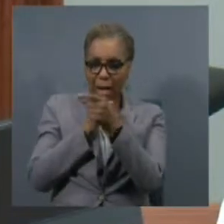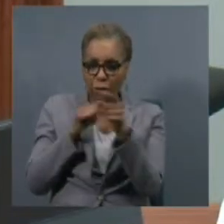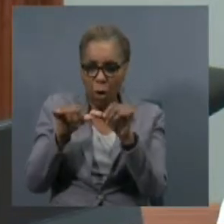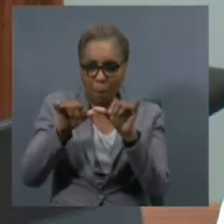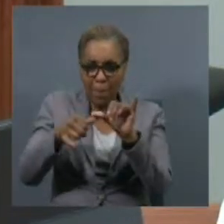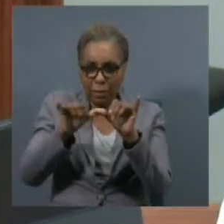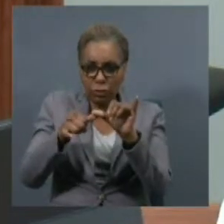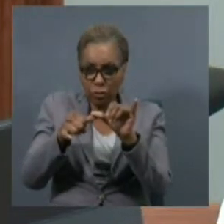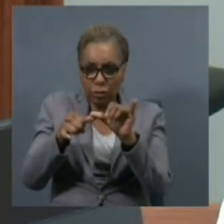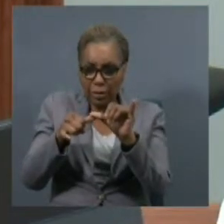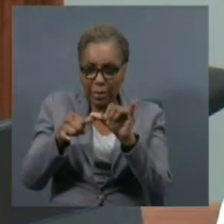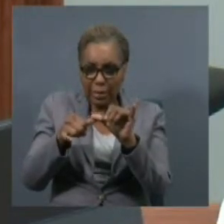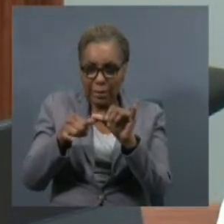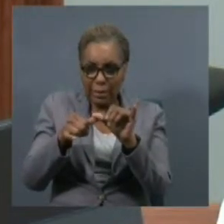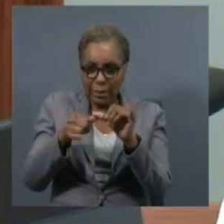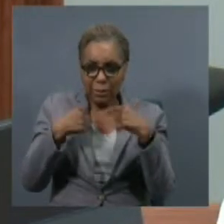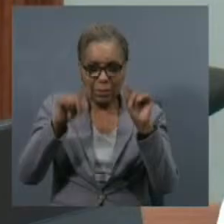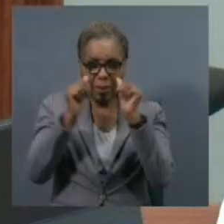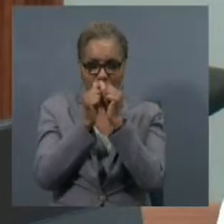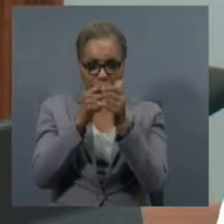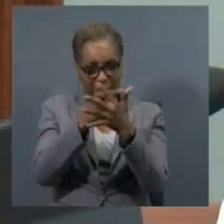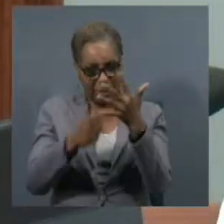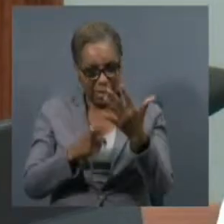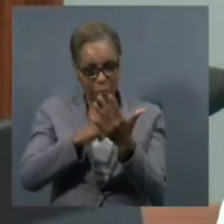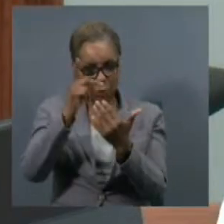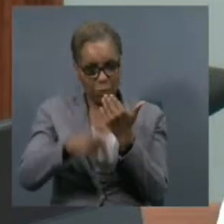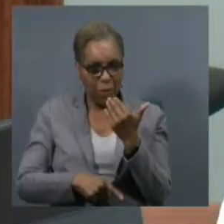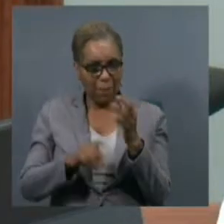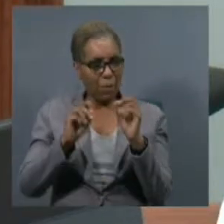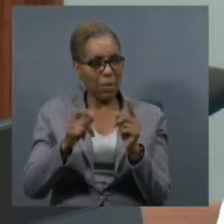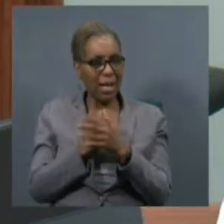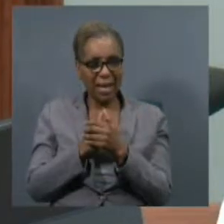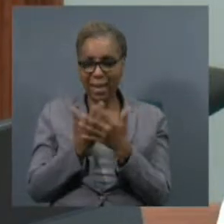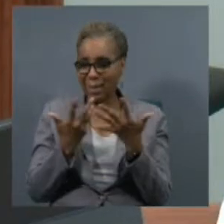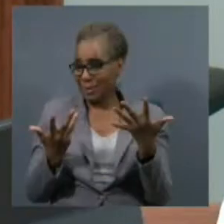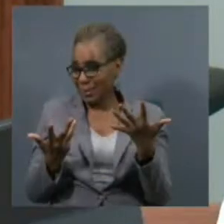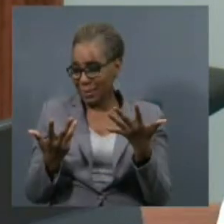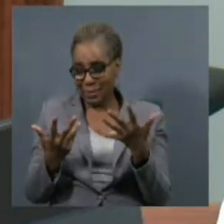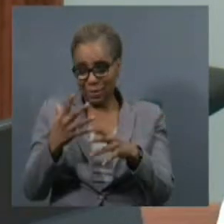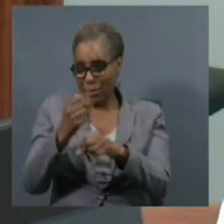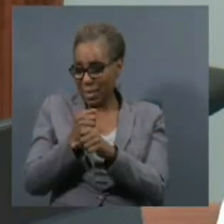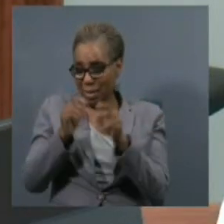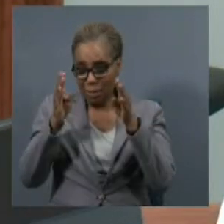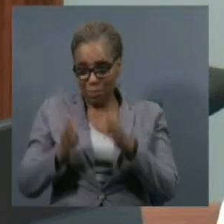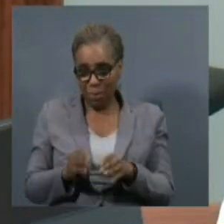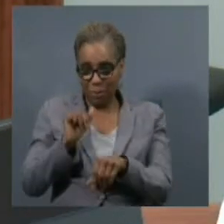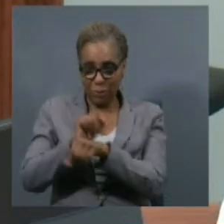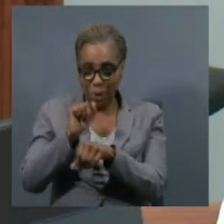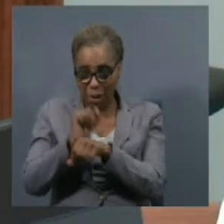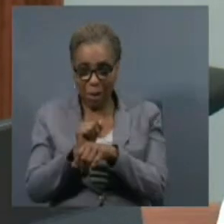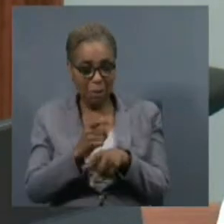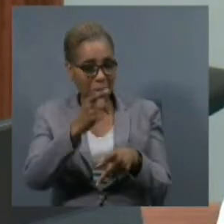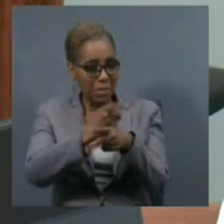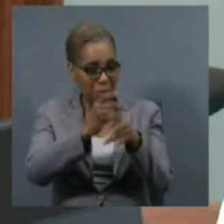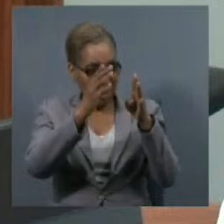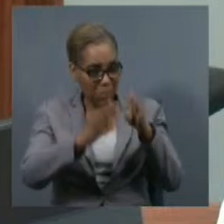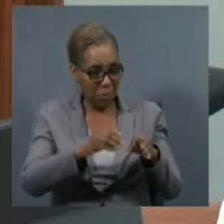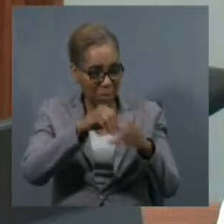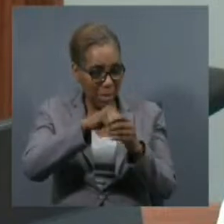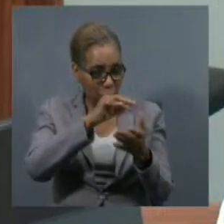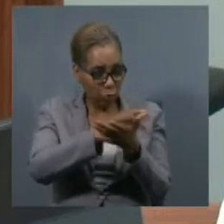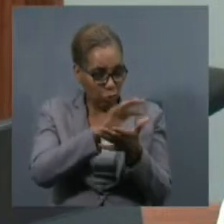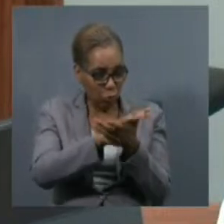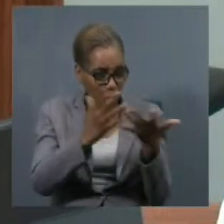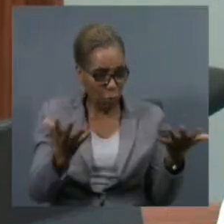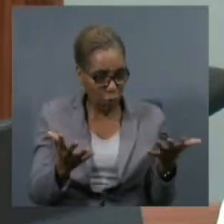measure success with these programs? Is it getting somebody a job? Is it keeping somebody in school?